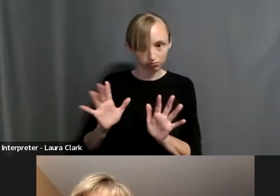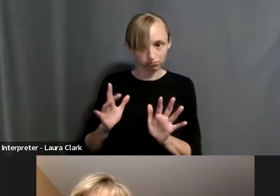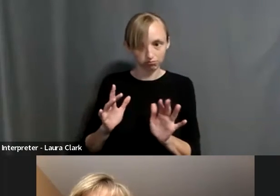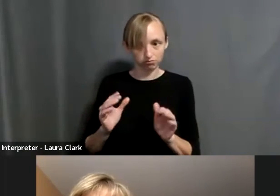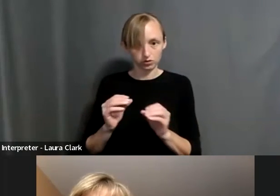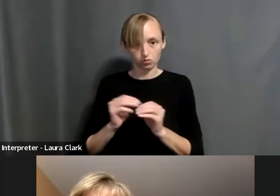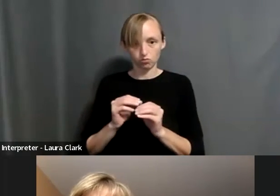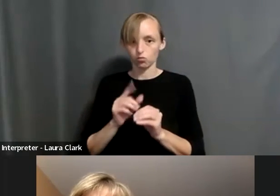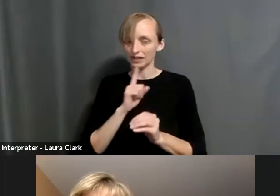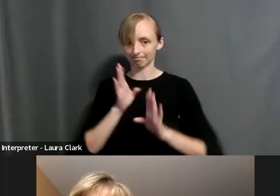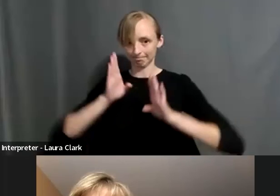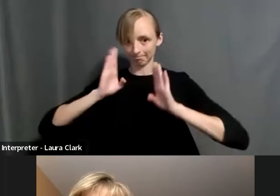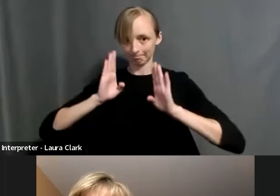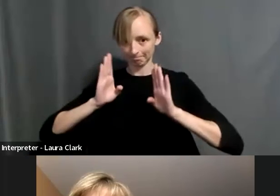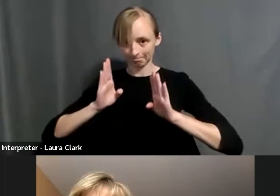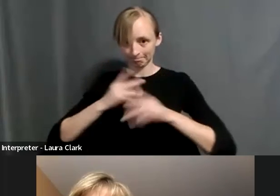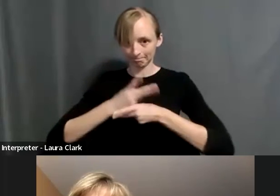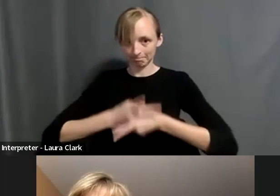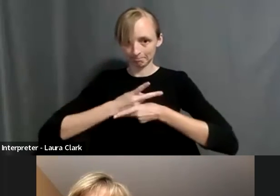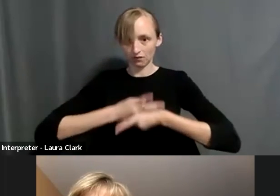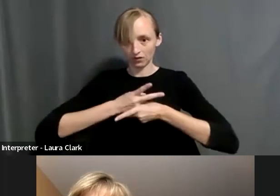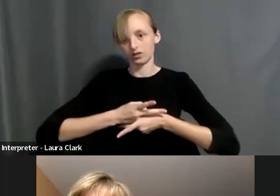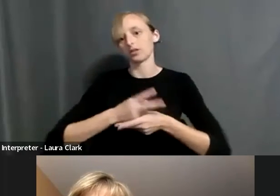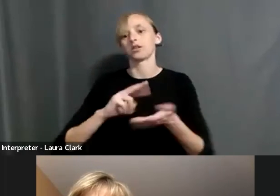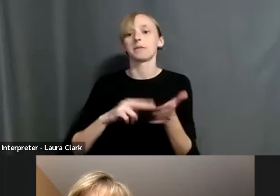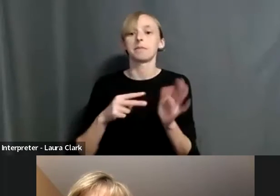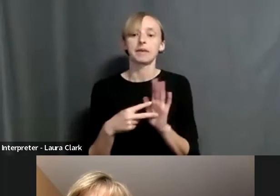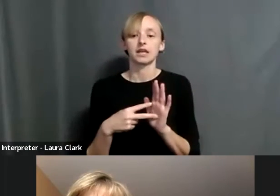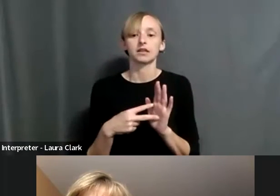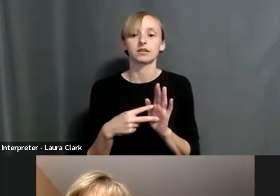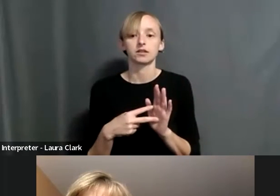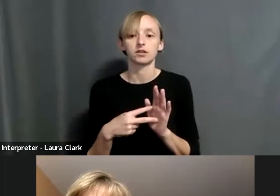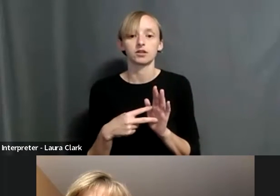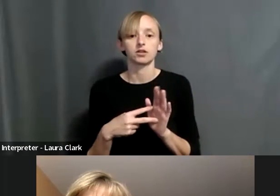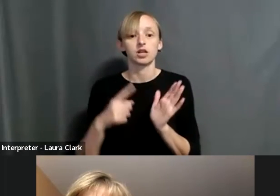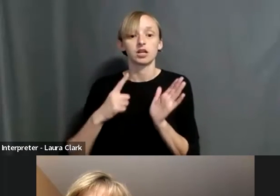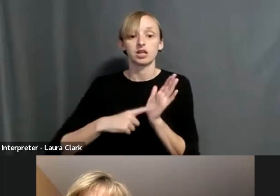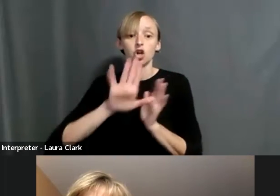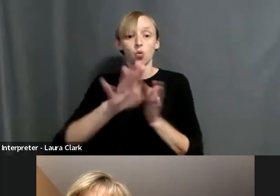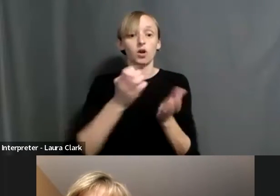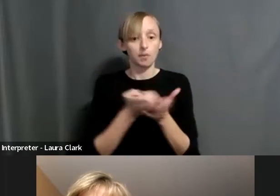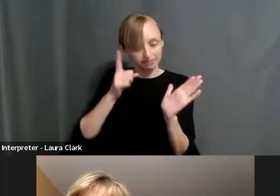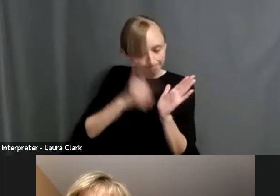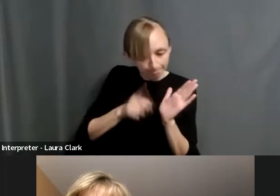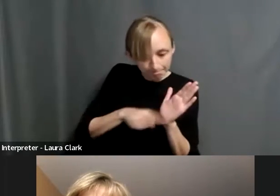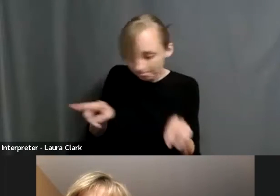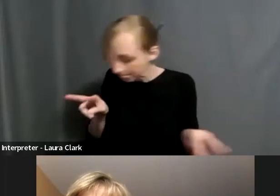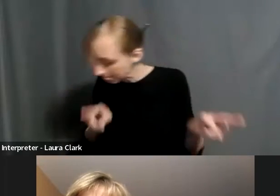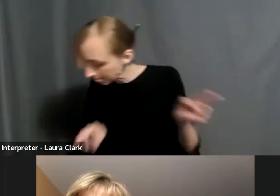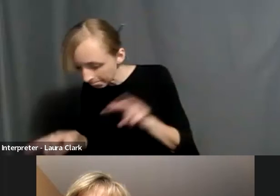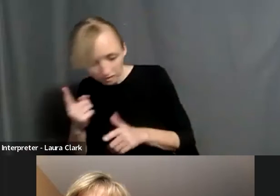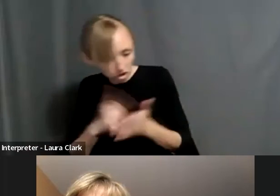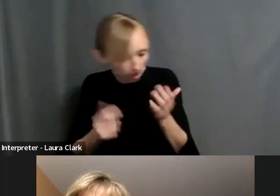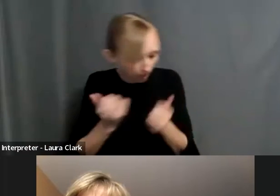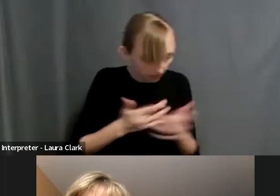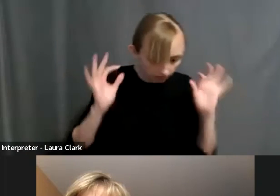of vigilance with that. And that means that you should really, be inspecting your equipment, being really aware of that. The other thing